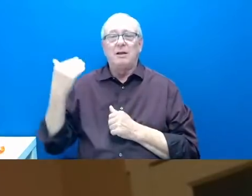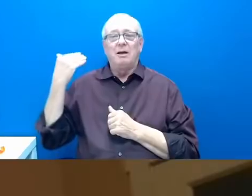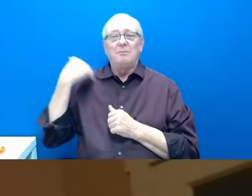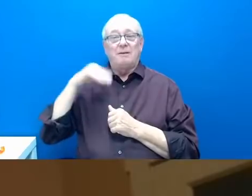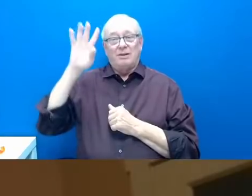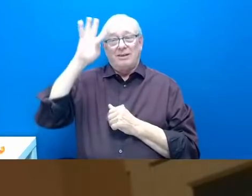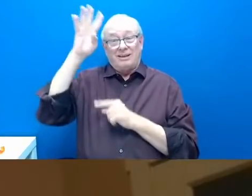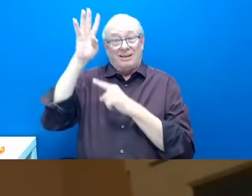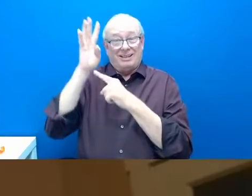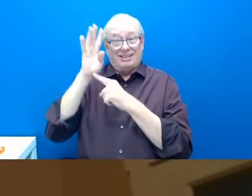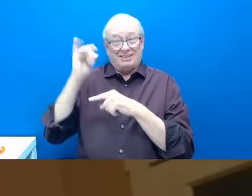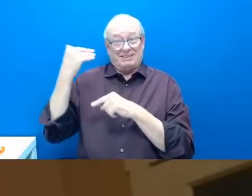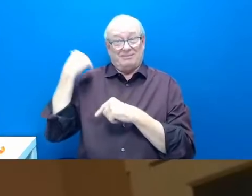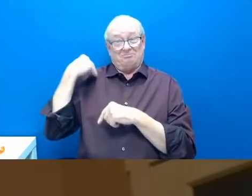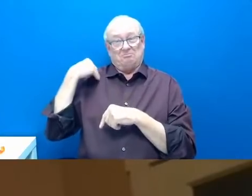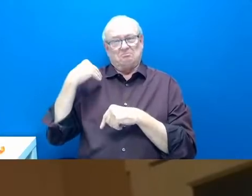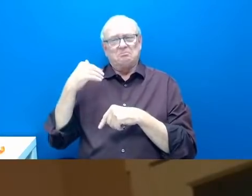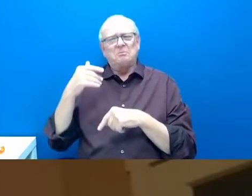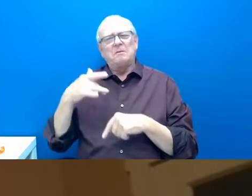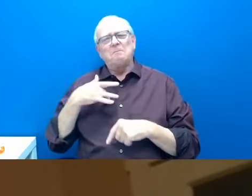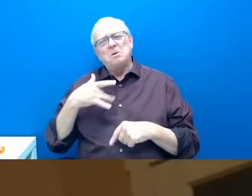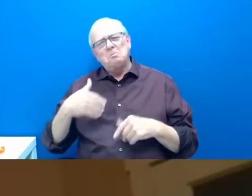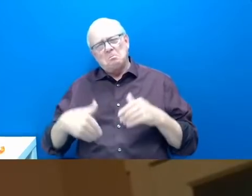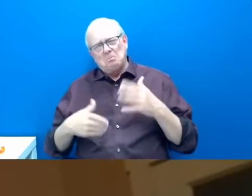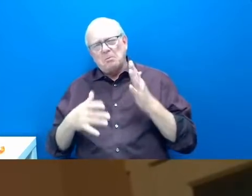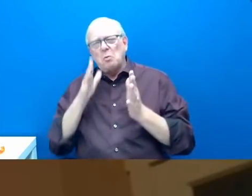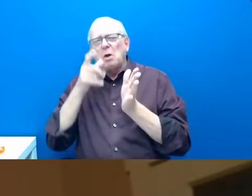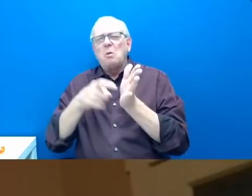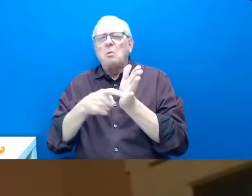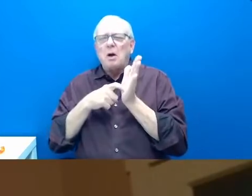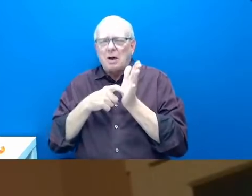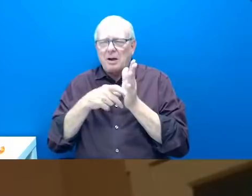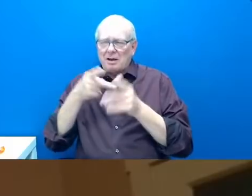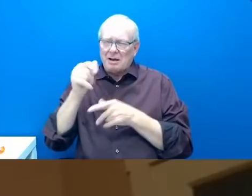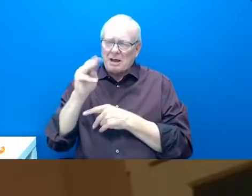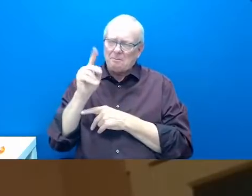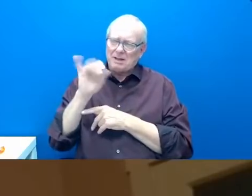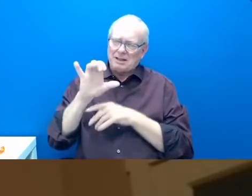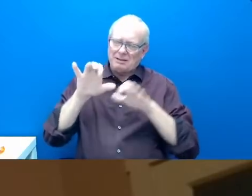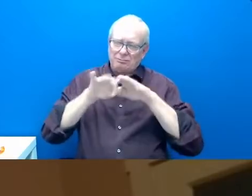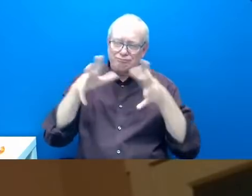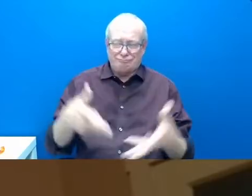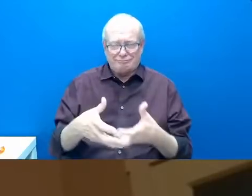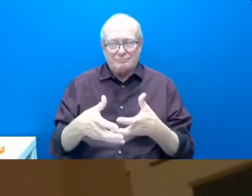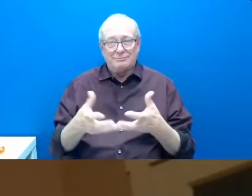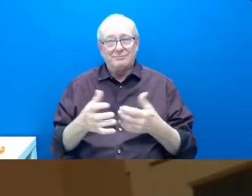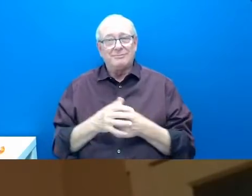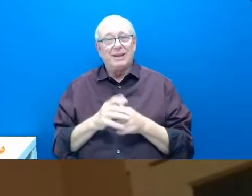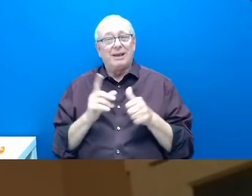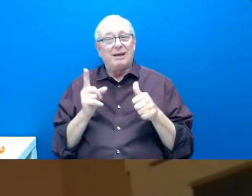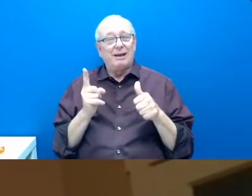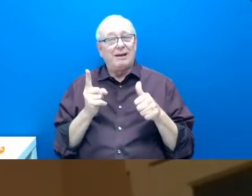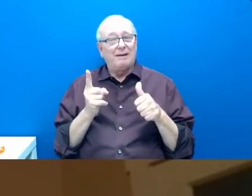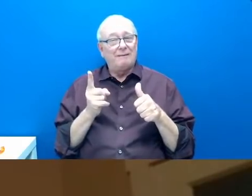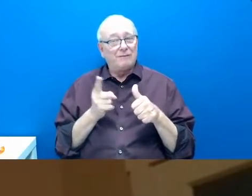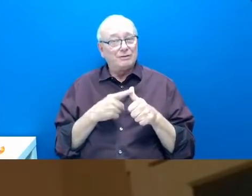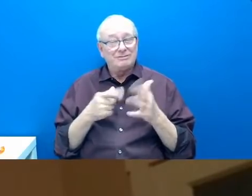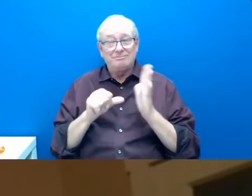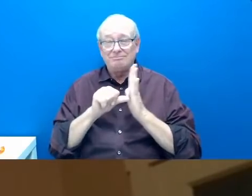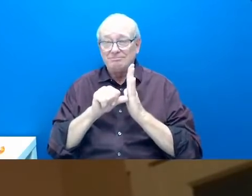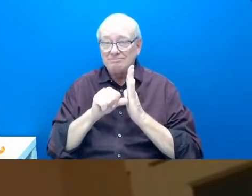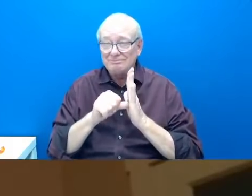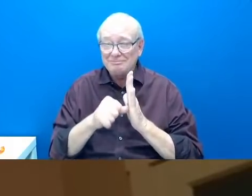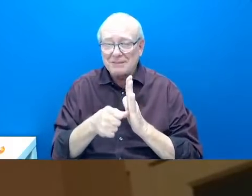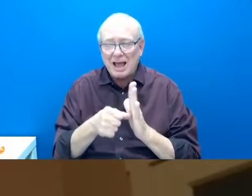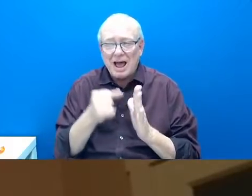pandemic. Firstly, I would like to acknowledge how morally distressing and devastating it is to even bring up the idea of critical care triage